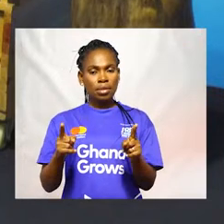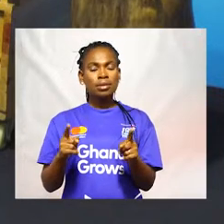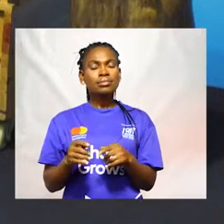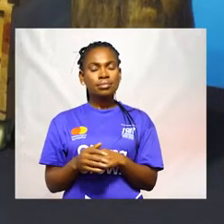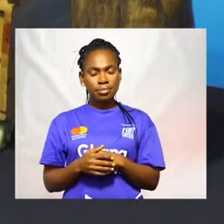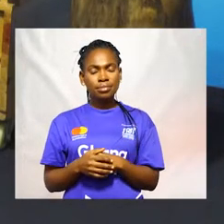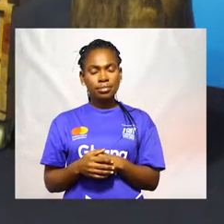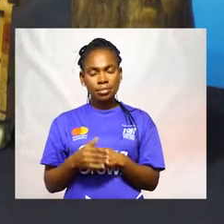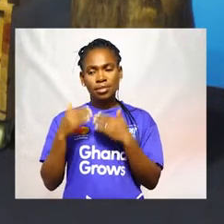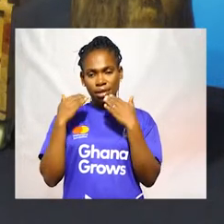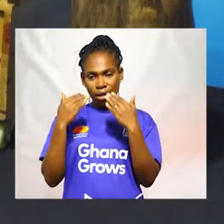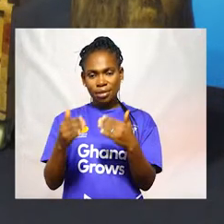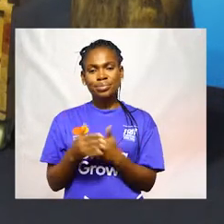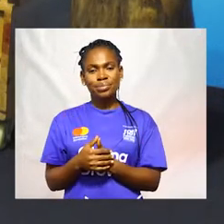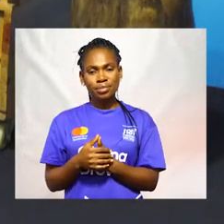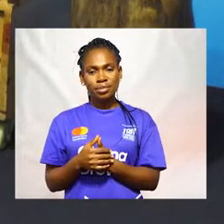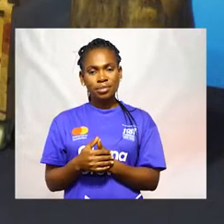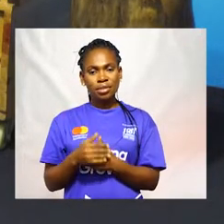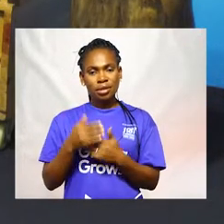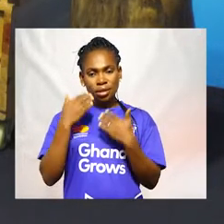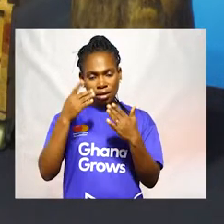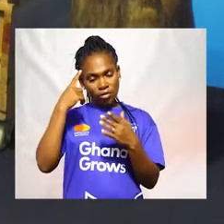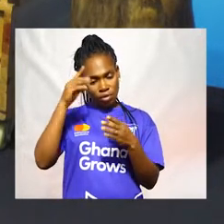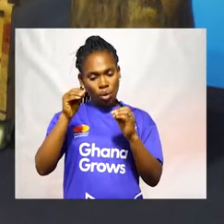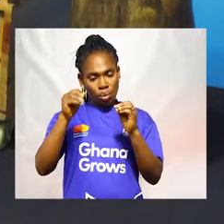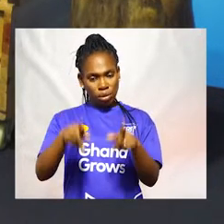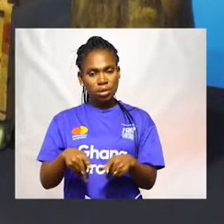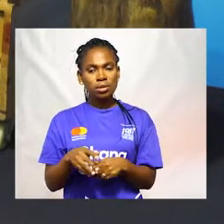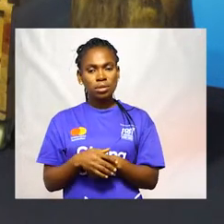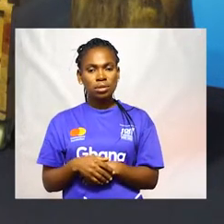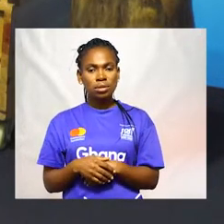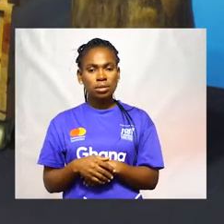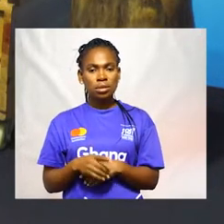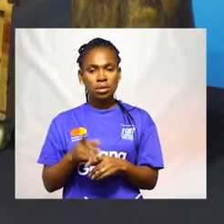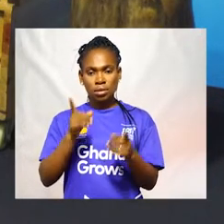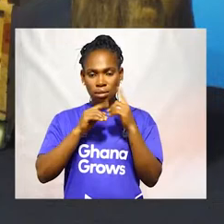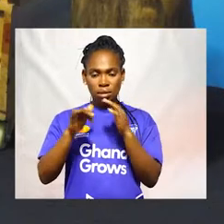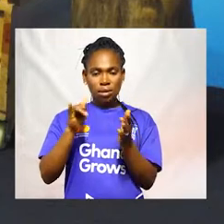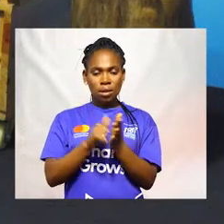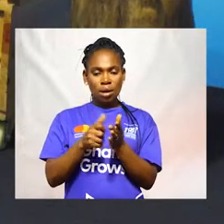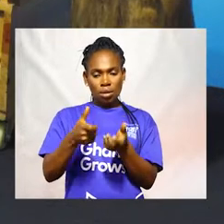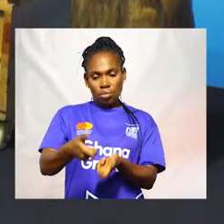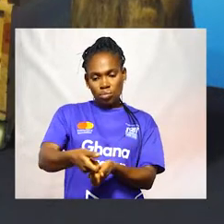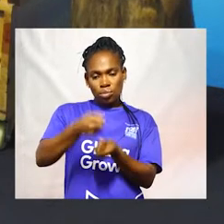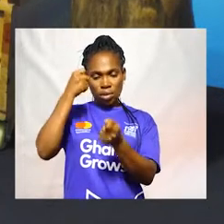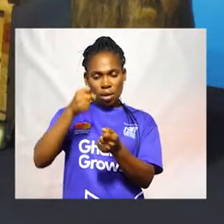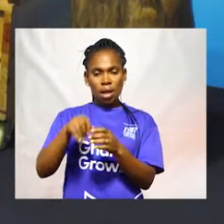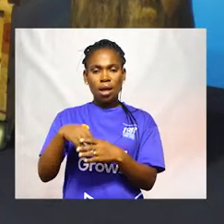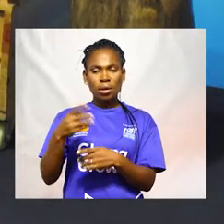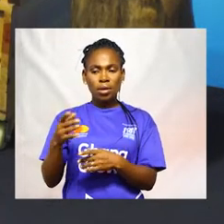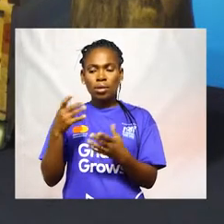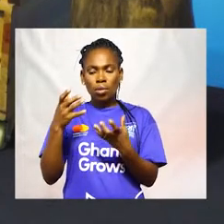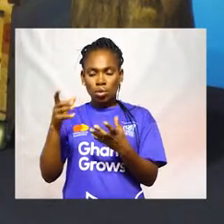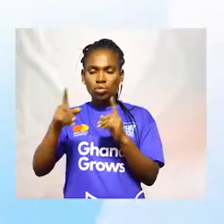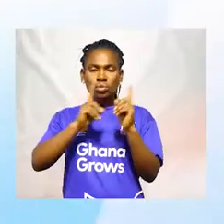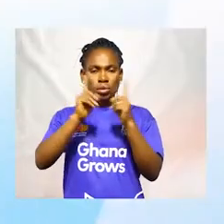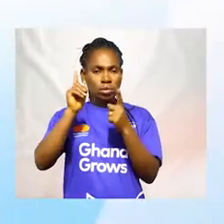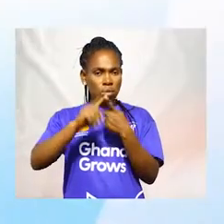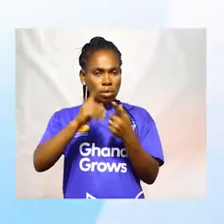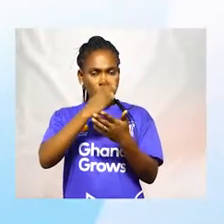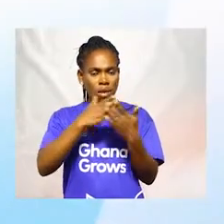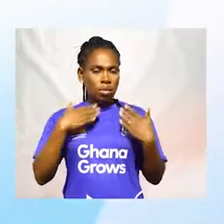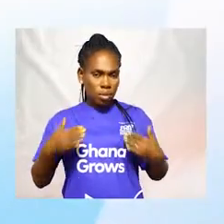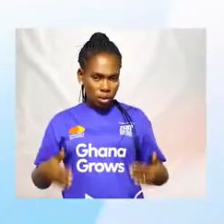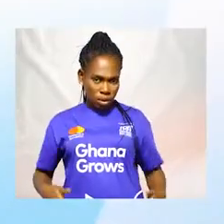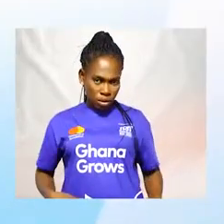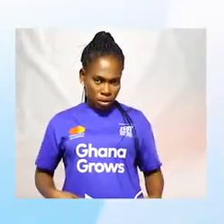and I'm grateful I'm here. Thank you for the opportunity. I've enjoyed you. But in talking about pulling out, please look into this camera and speak to somebody who's in that place you